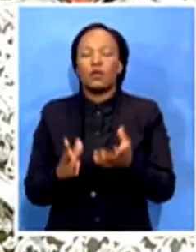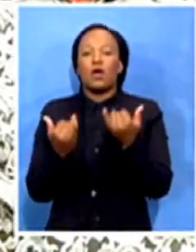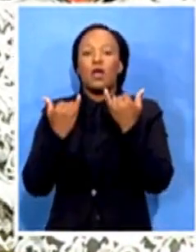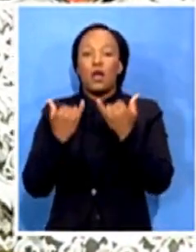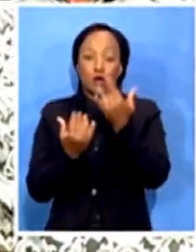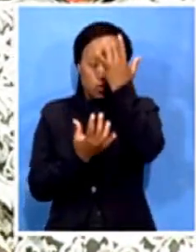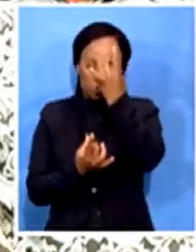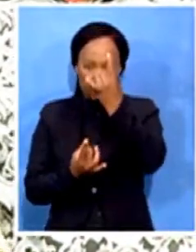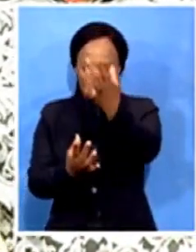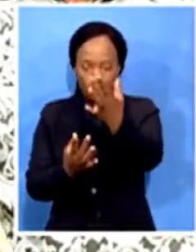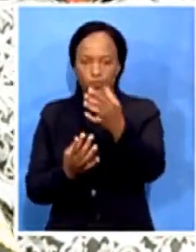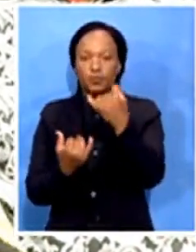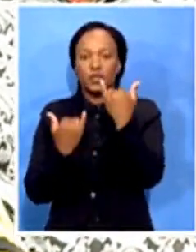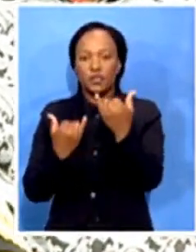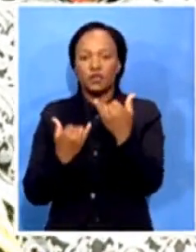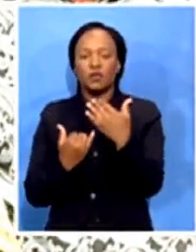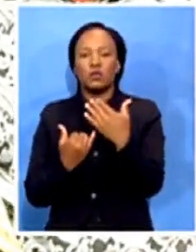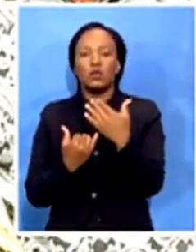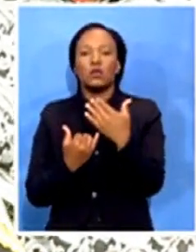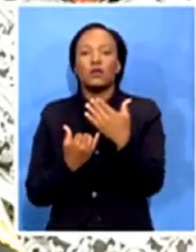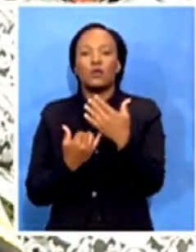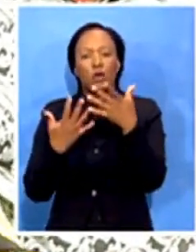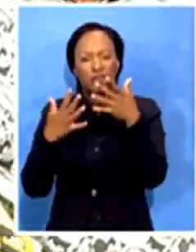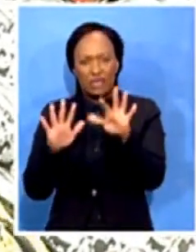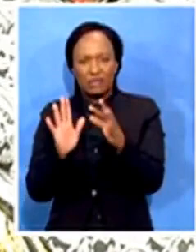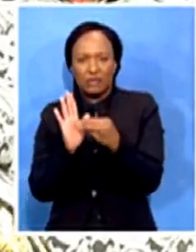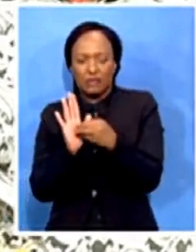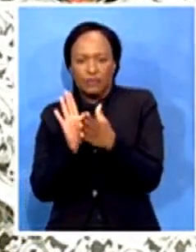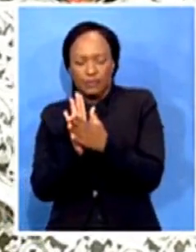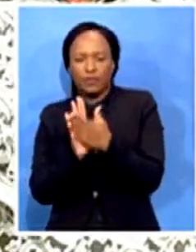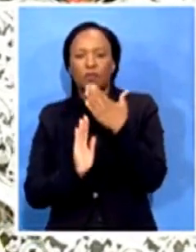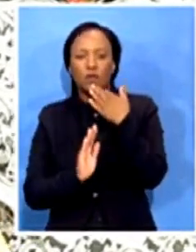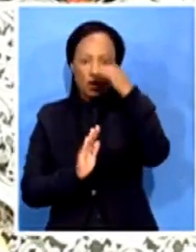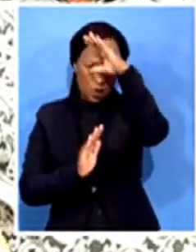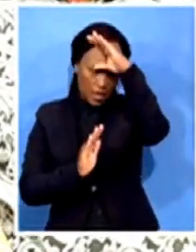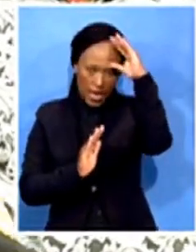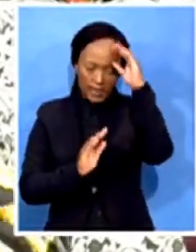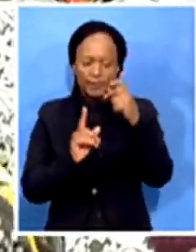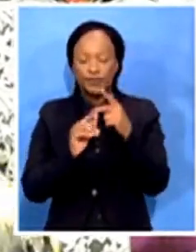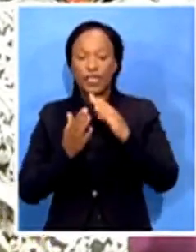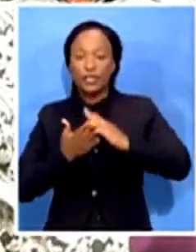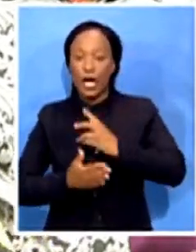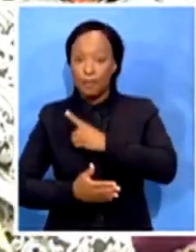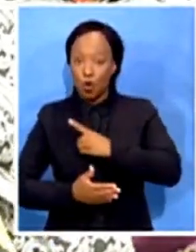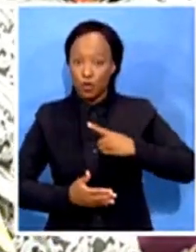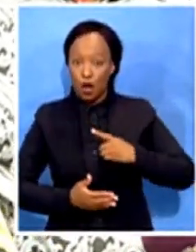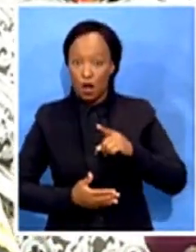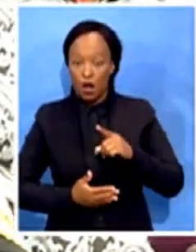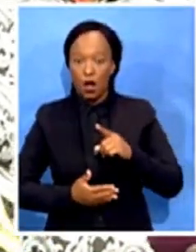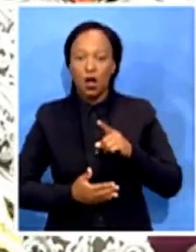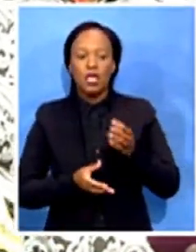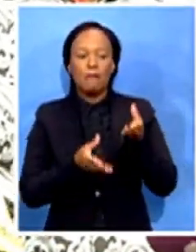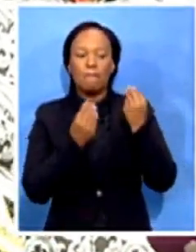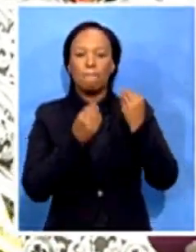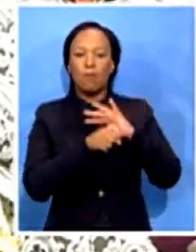that the nurses and some of the doctors that are contracting the disease are outside